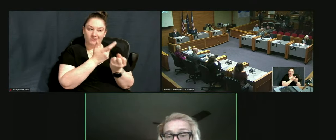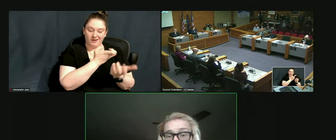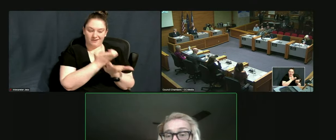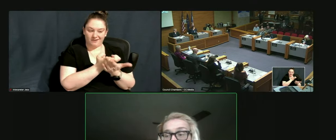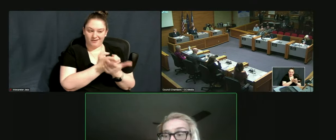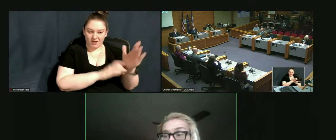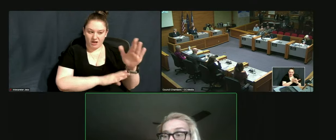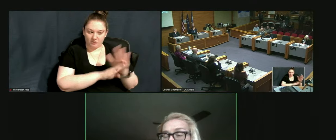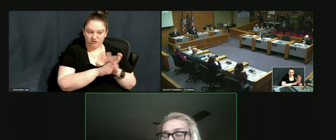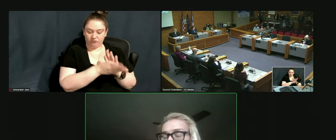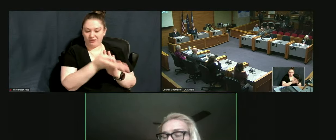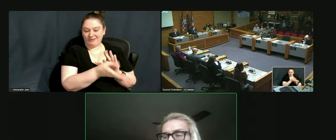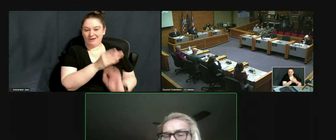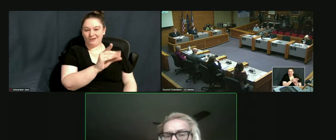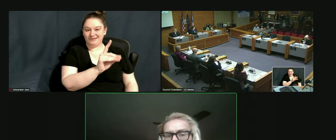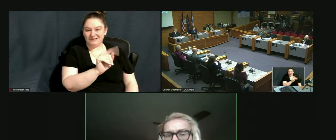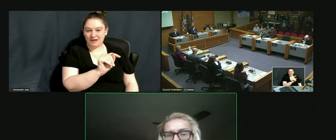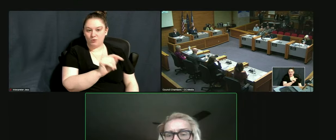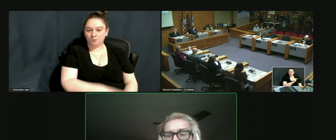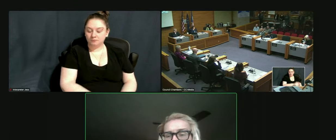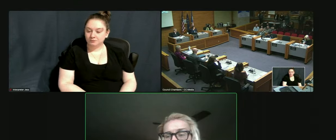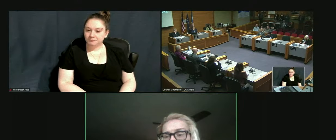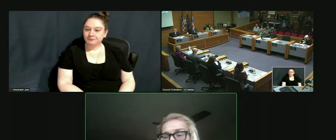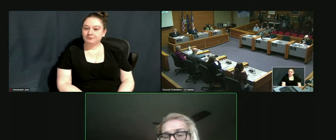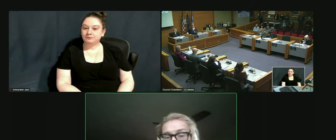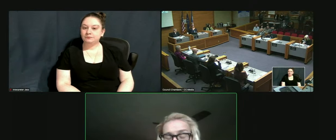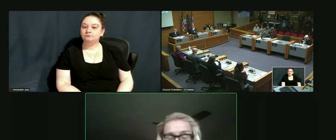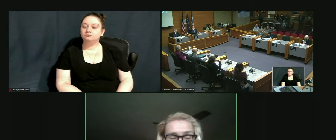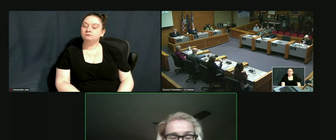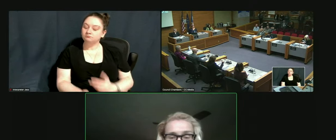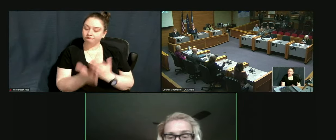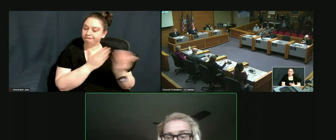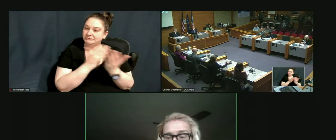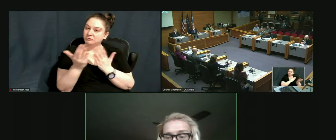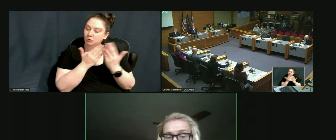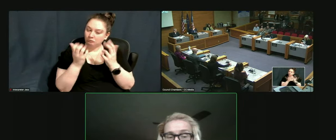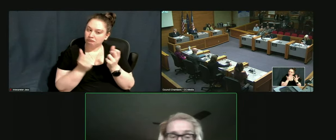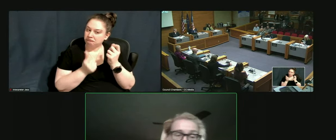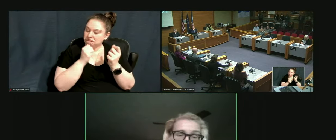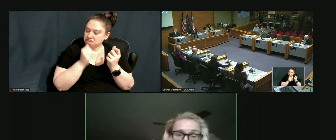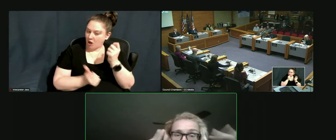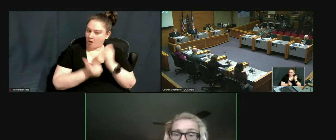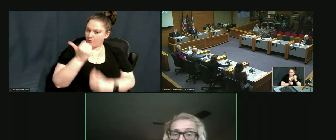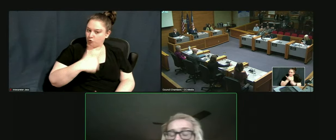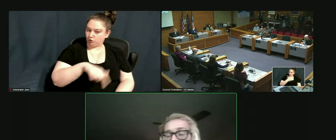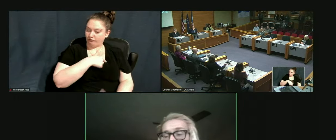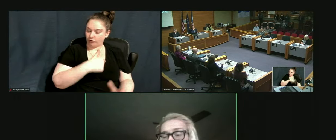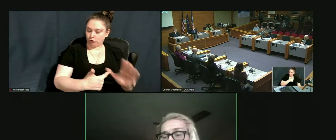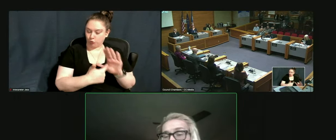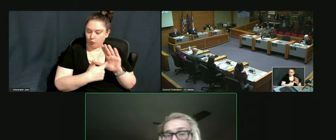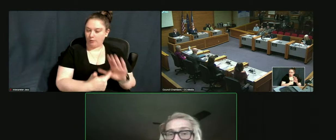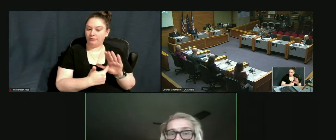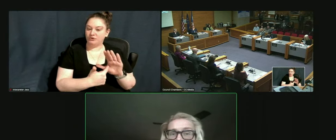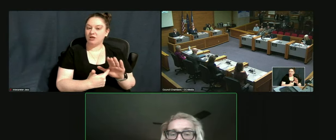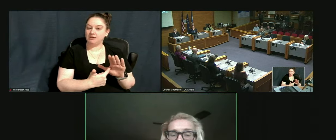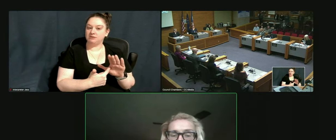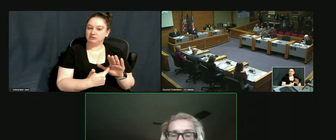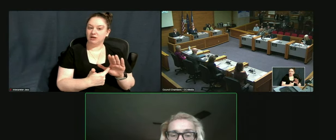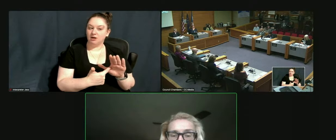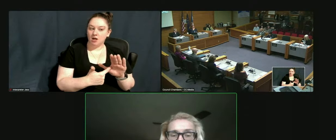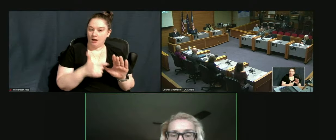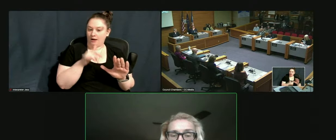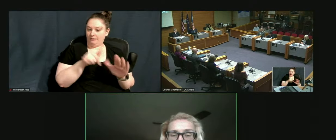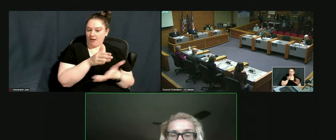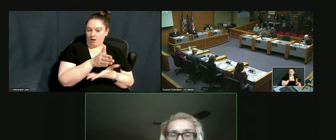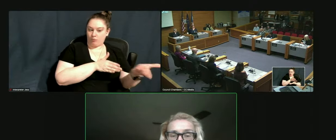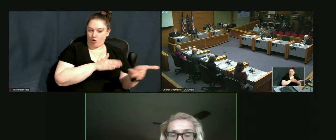in our downtown core. Even though most of us do not represent downtown in terms of where our council boundaries are, I